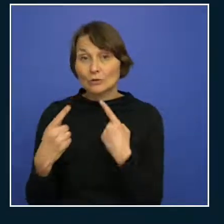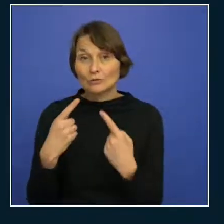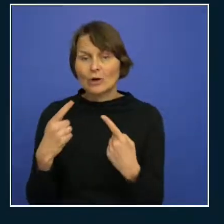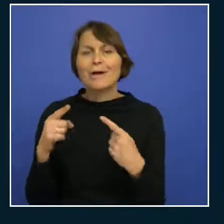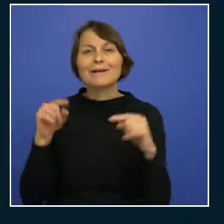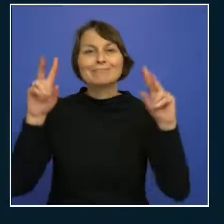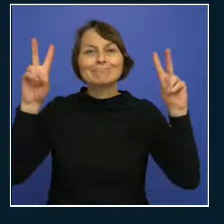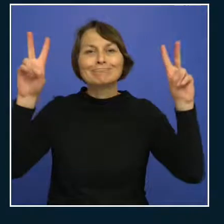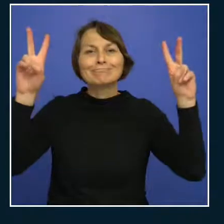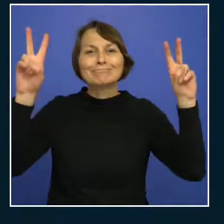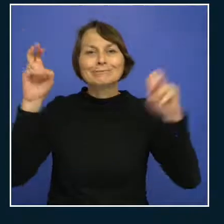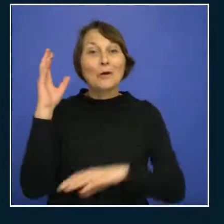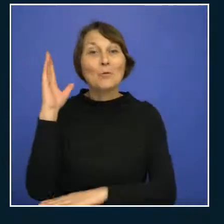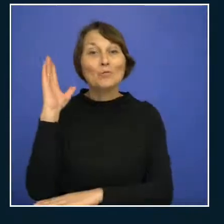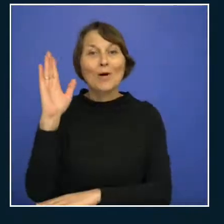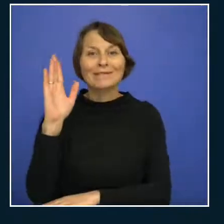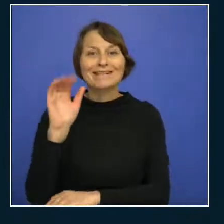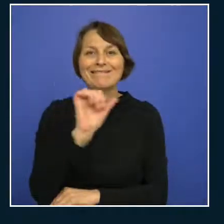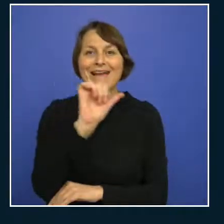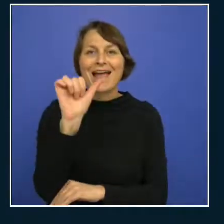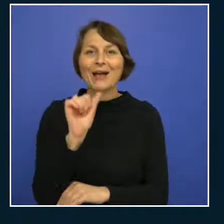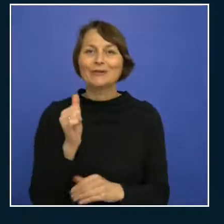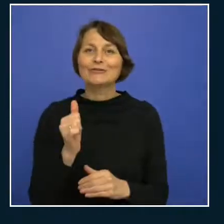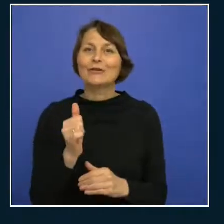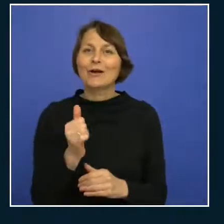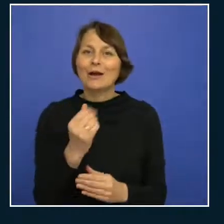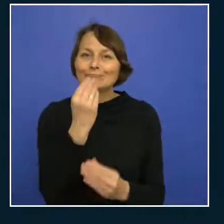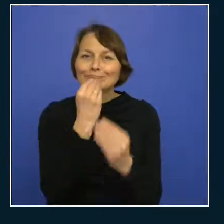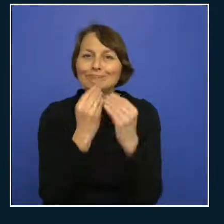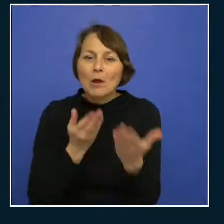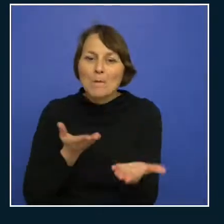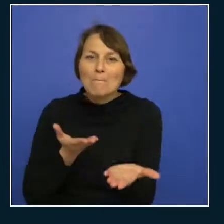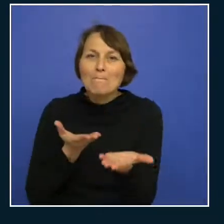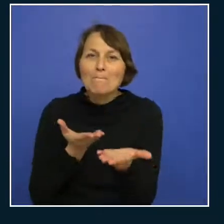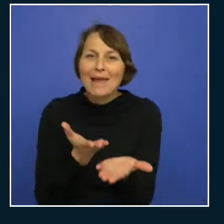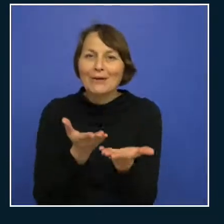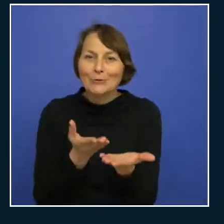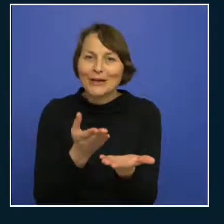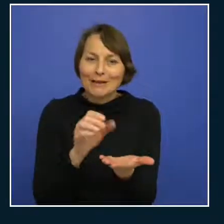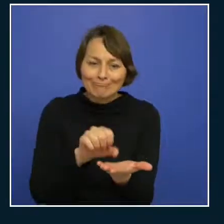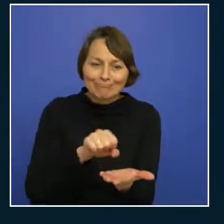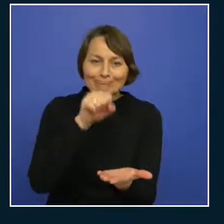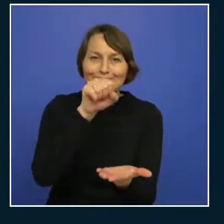Bakery. Mm-hmm. I think, which is based on your blog series, right? Yeah, correct.